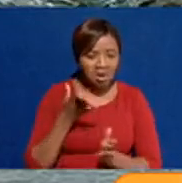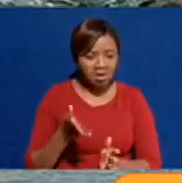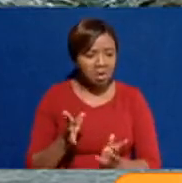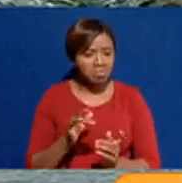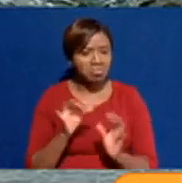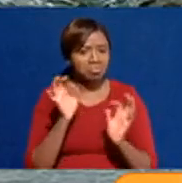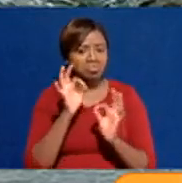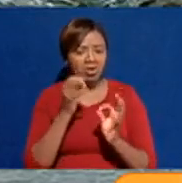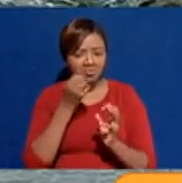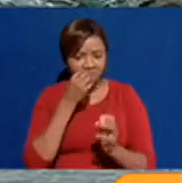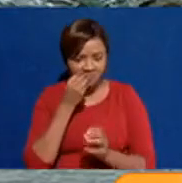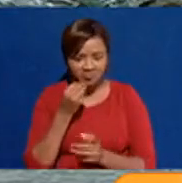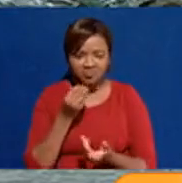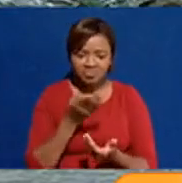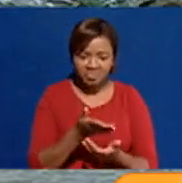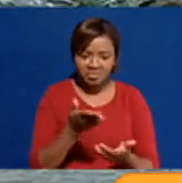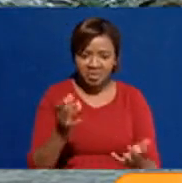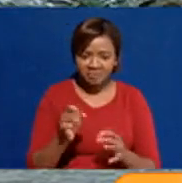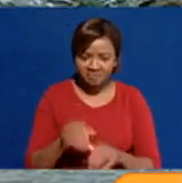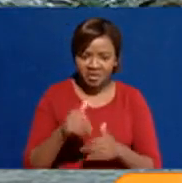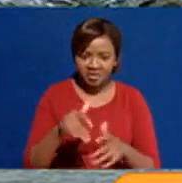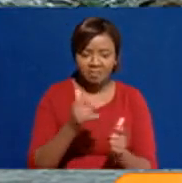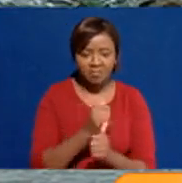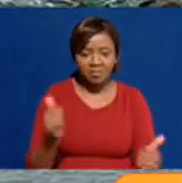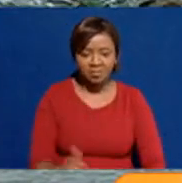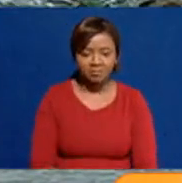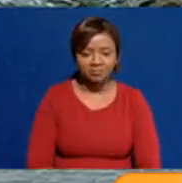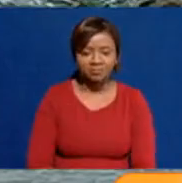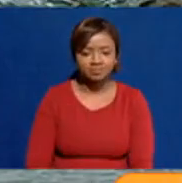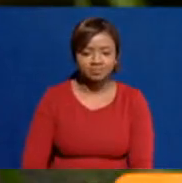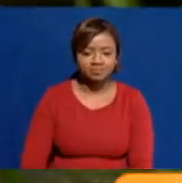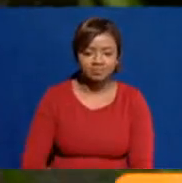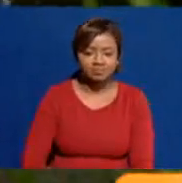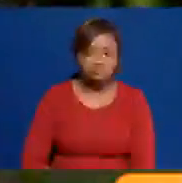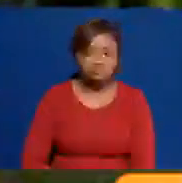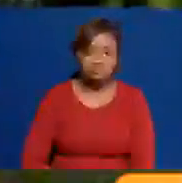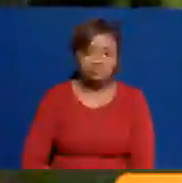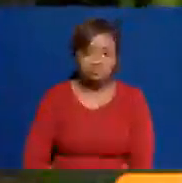vital resource for both people and the environment.